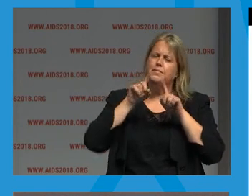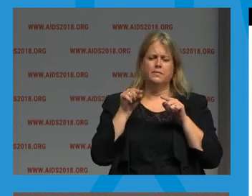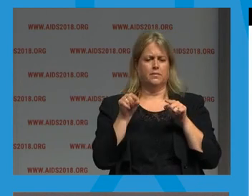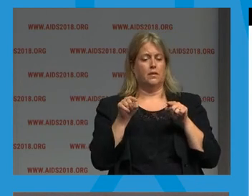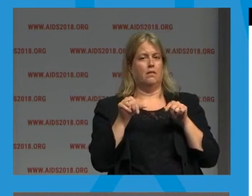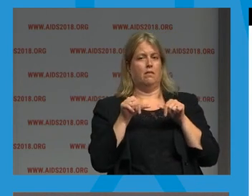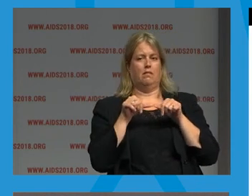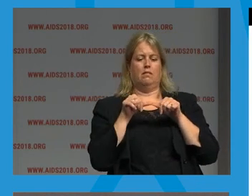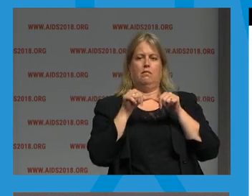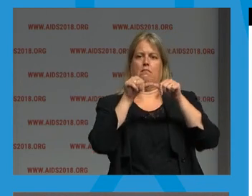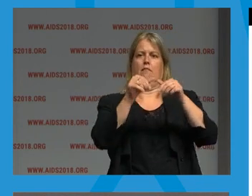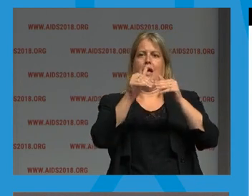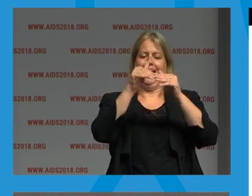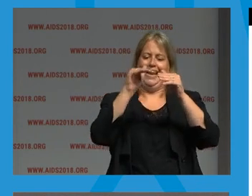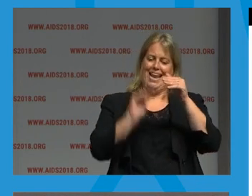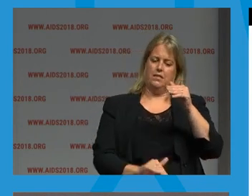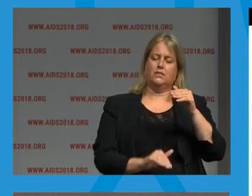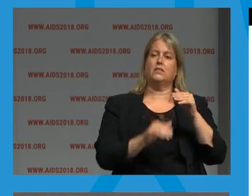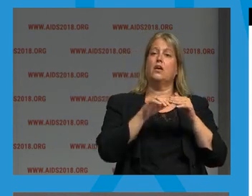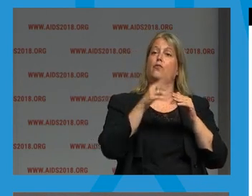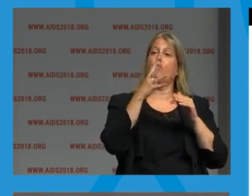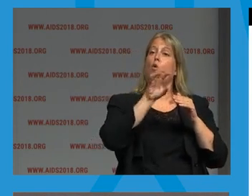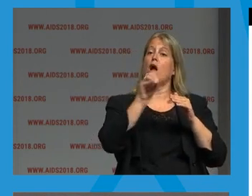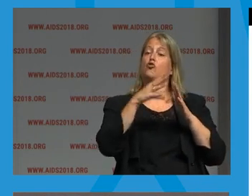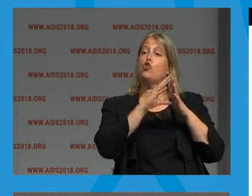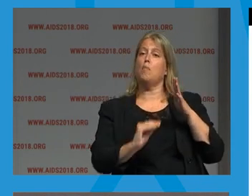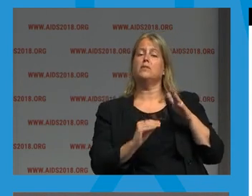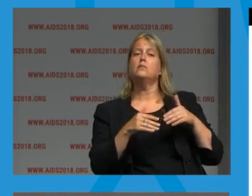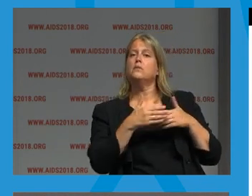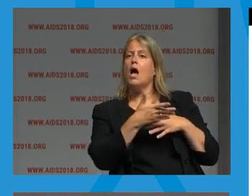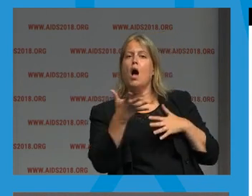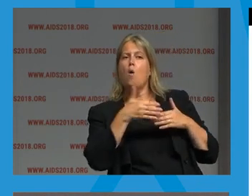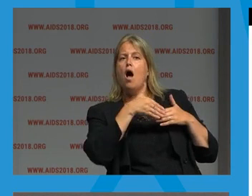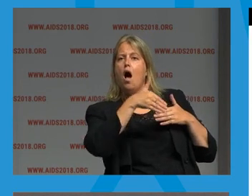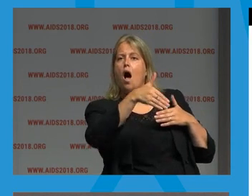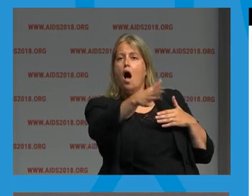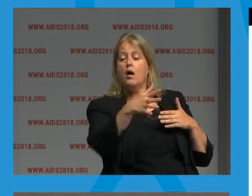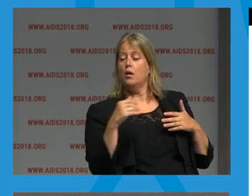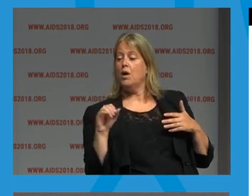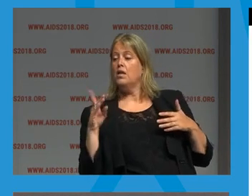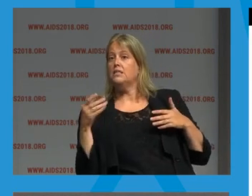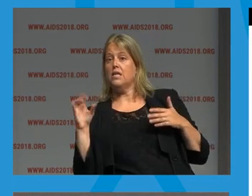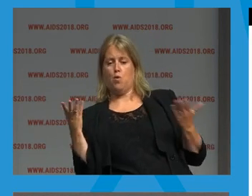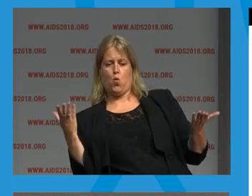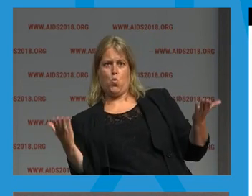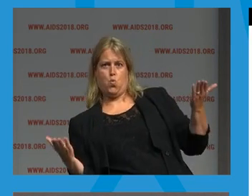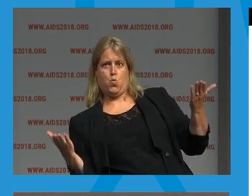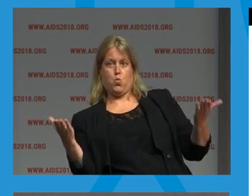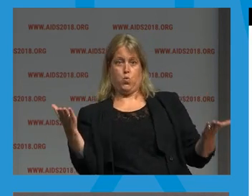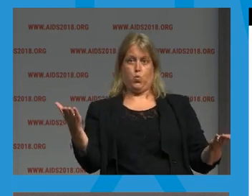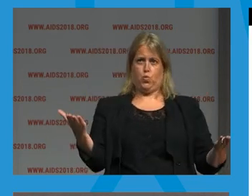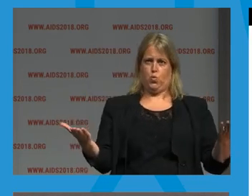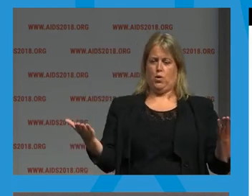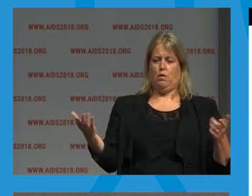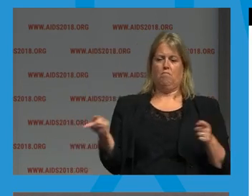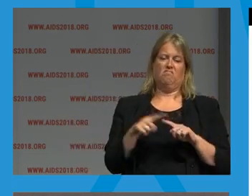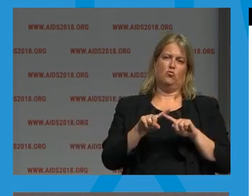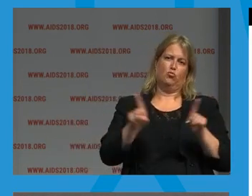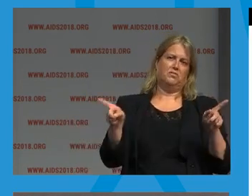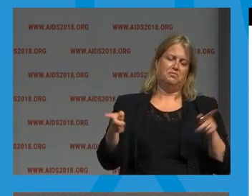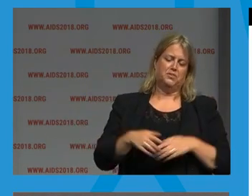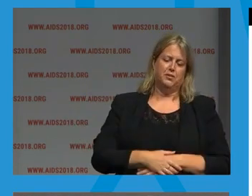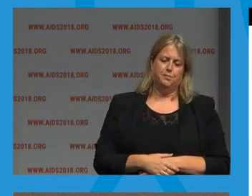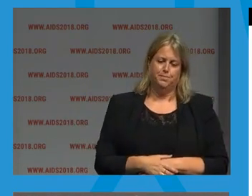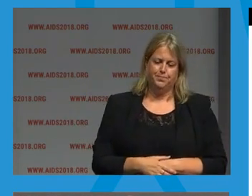stayed less than 400 copies? And again, comparing it to the placebo limb of our therapeutic vaccine, there was no